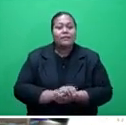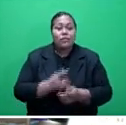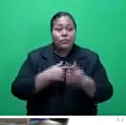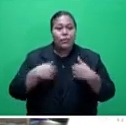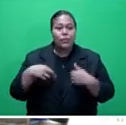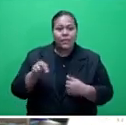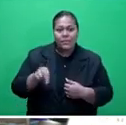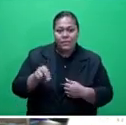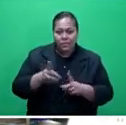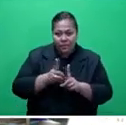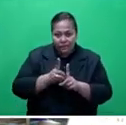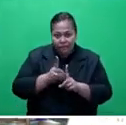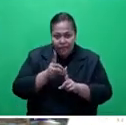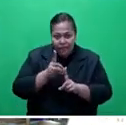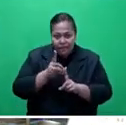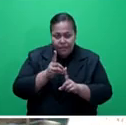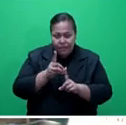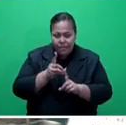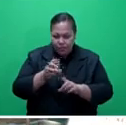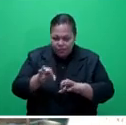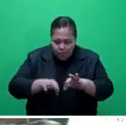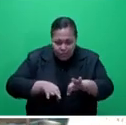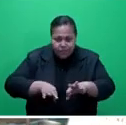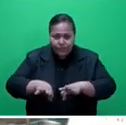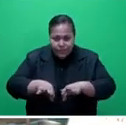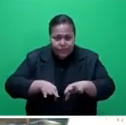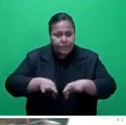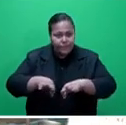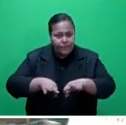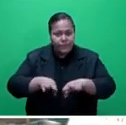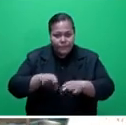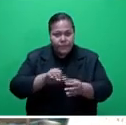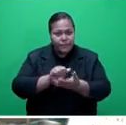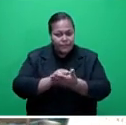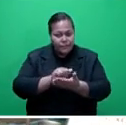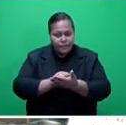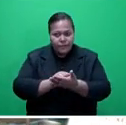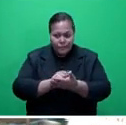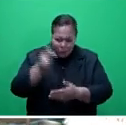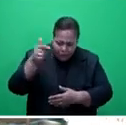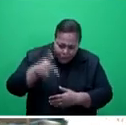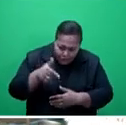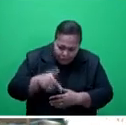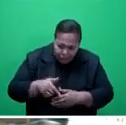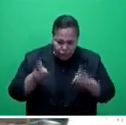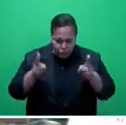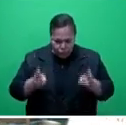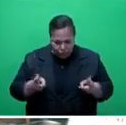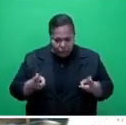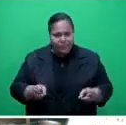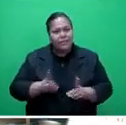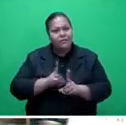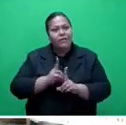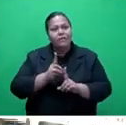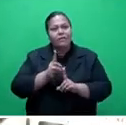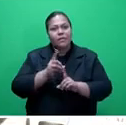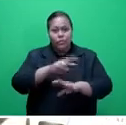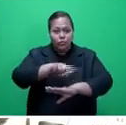develop strategic and in-depth approaches to human development, to regional integration,